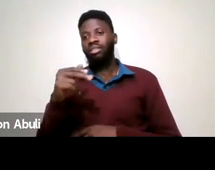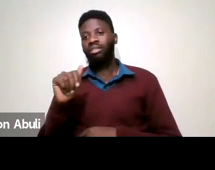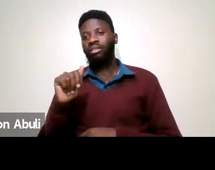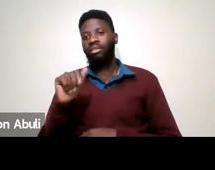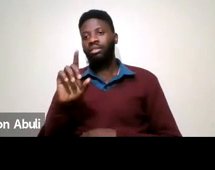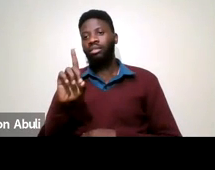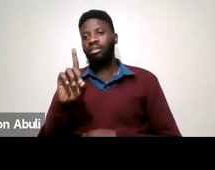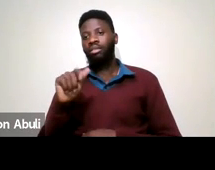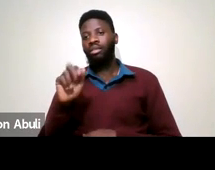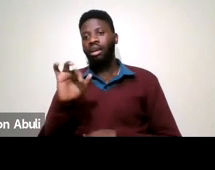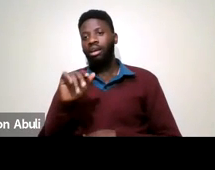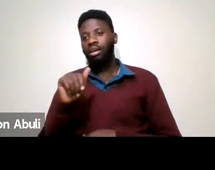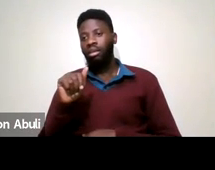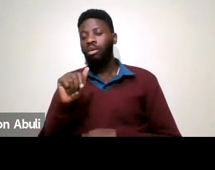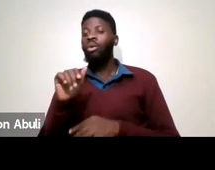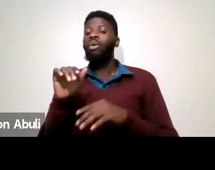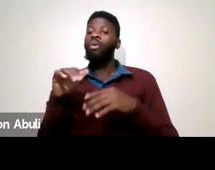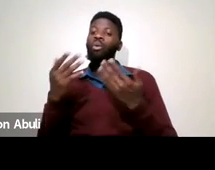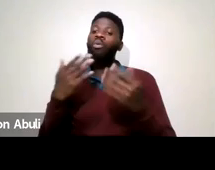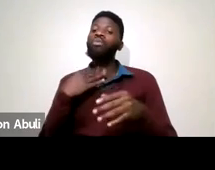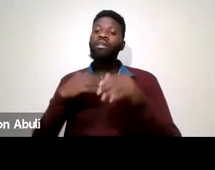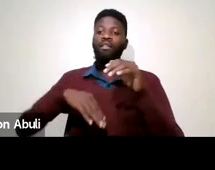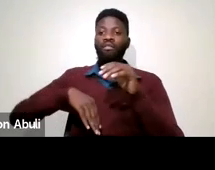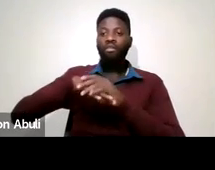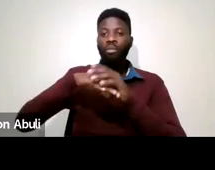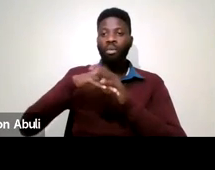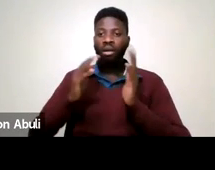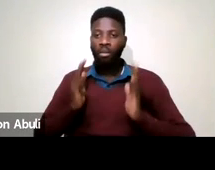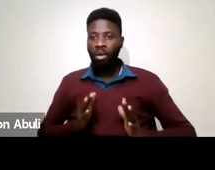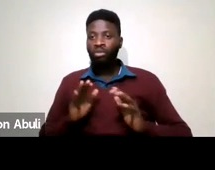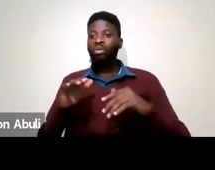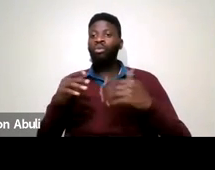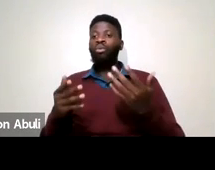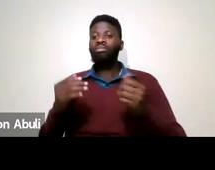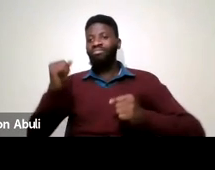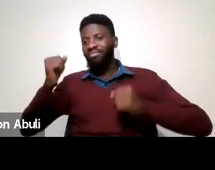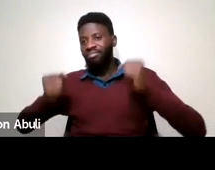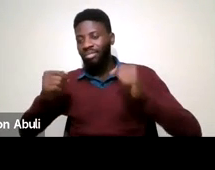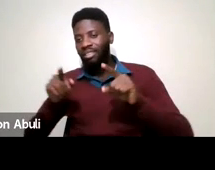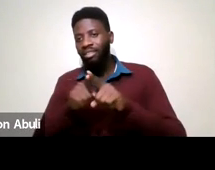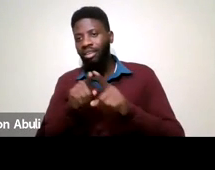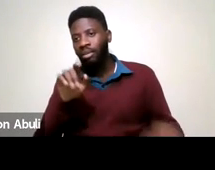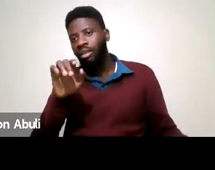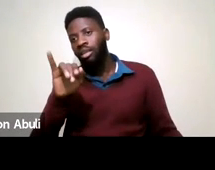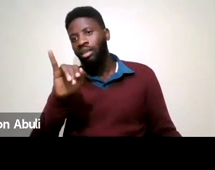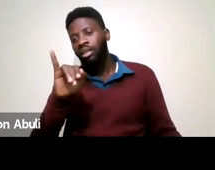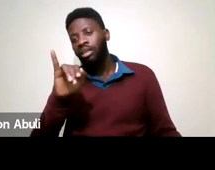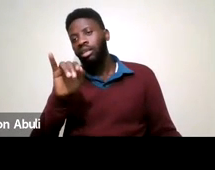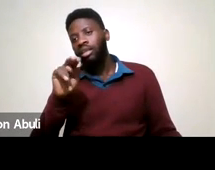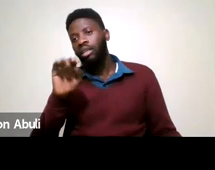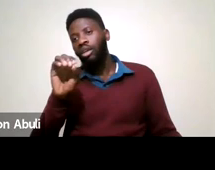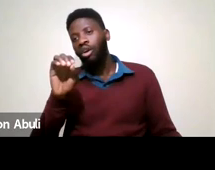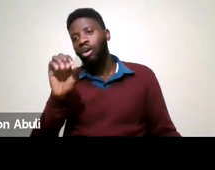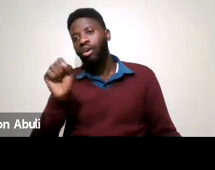want to be a footballer or what you want to run like the Ineos guy. How do you call him?